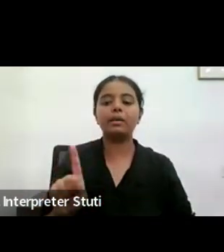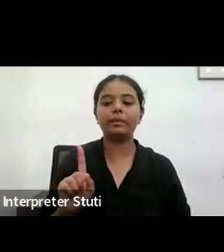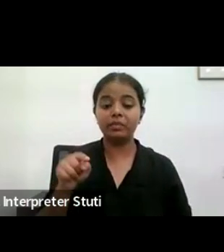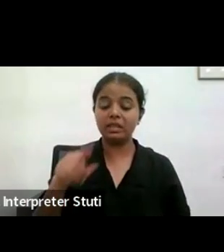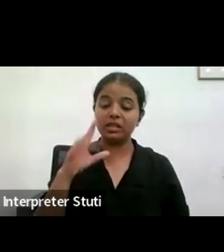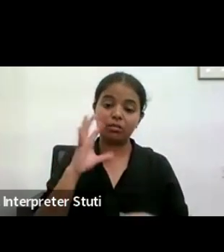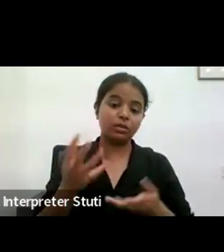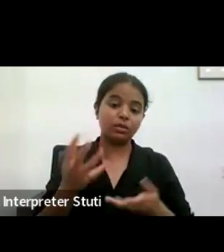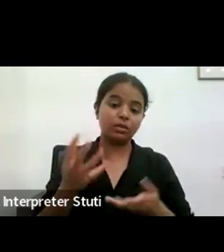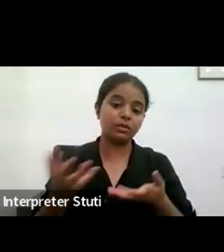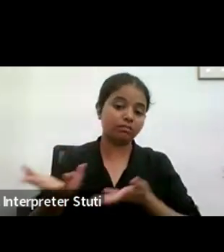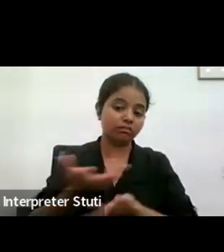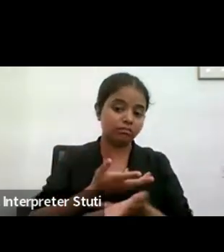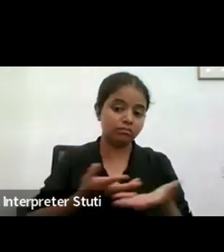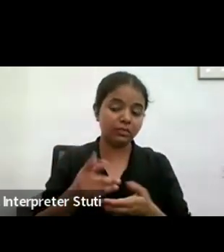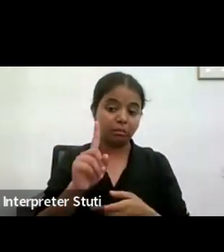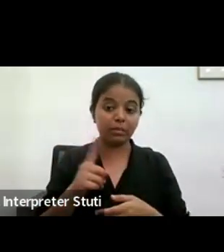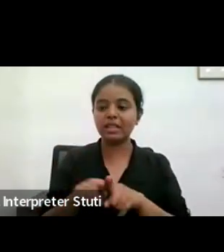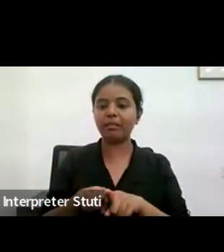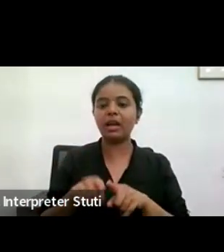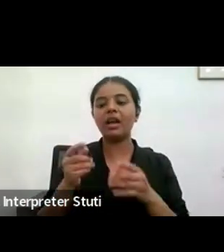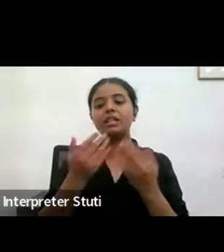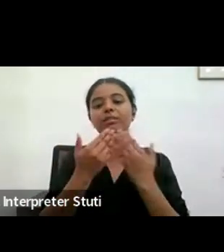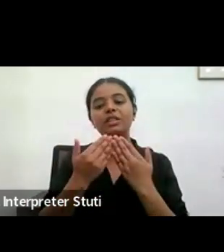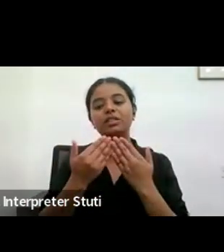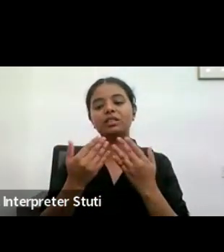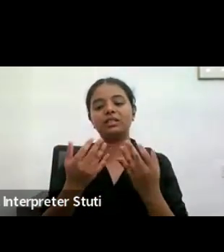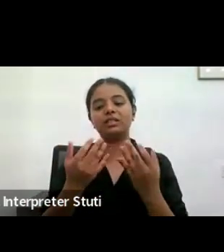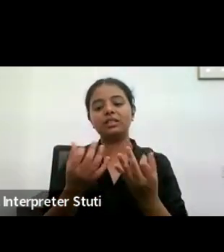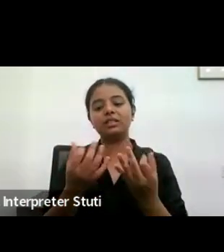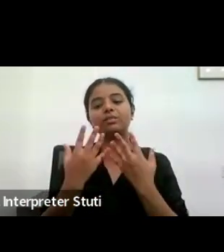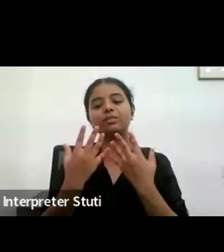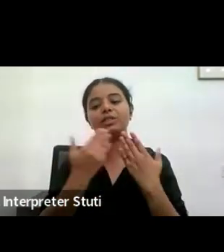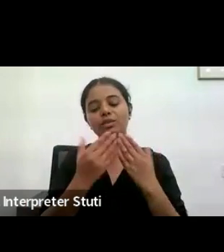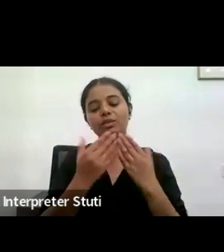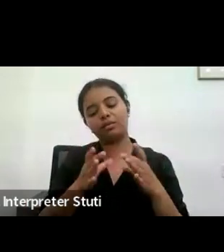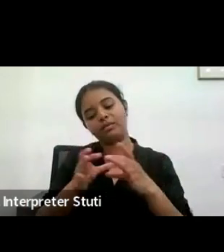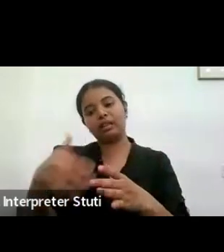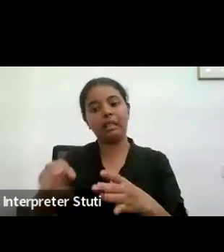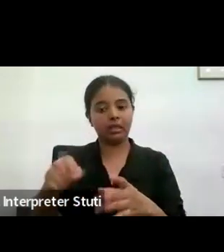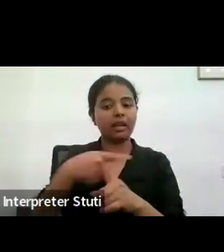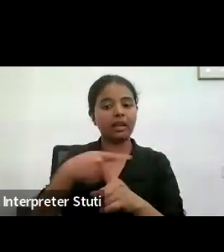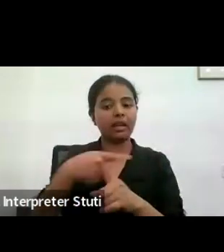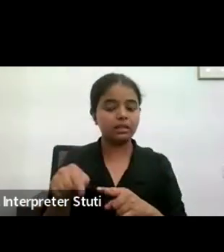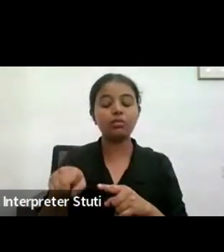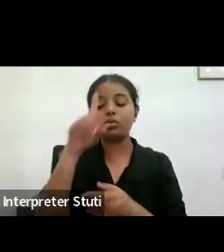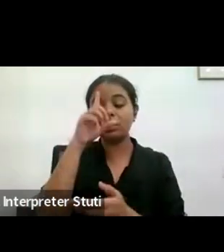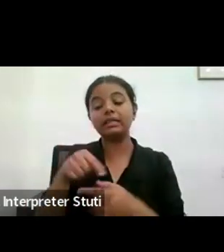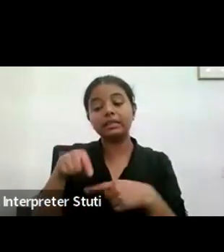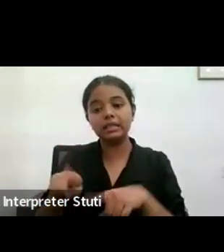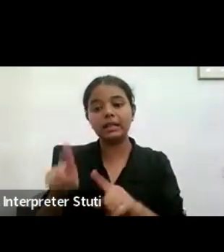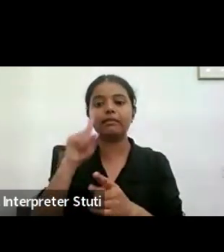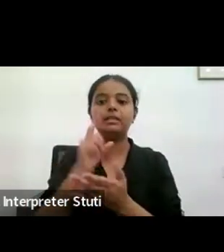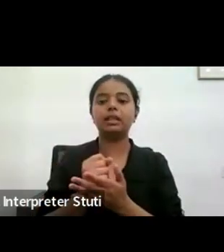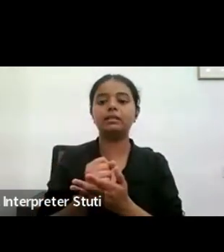much against institutionalization, which was seen as almost a default for children with disabilities.